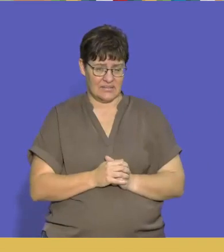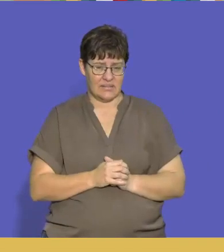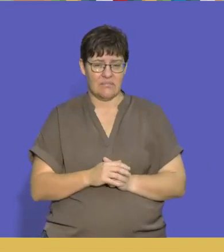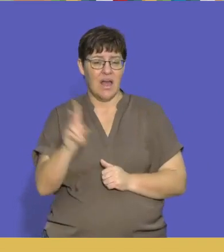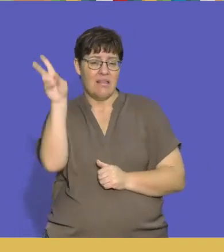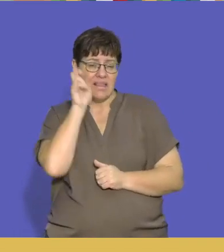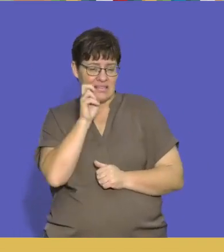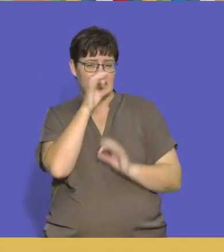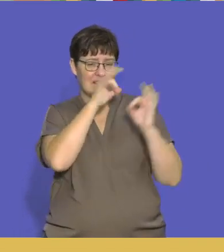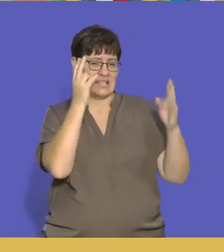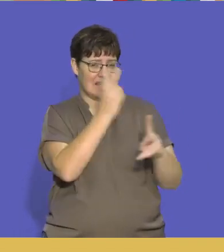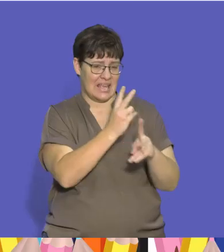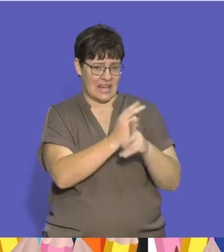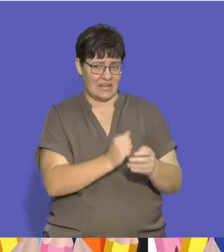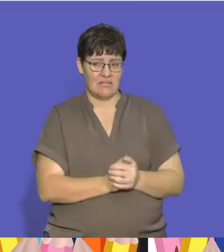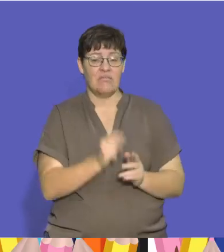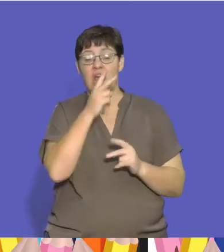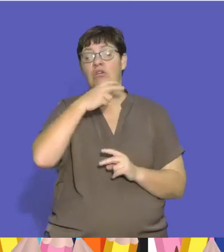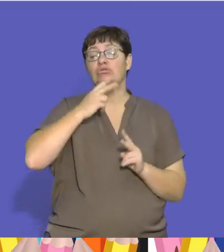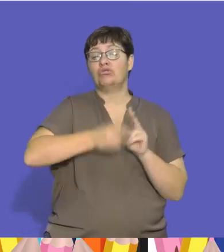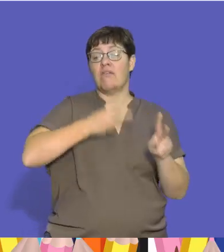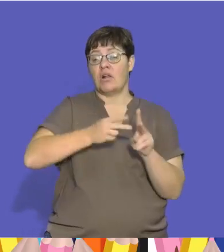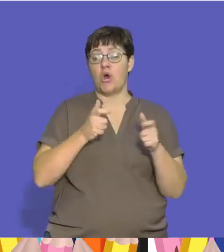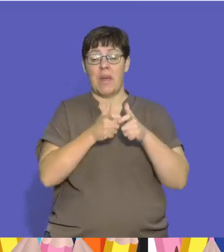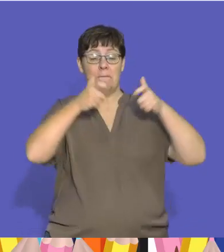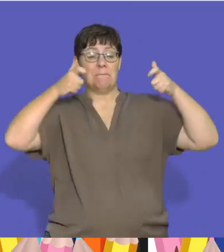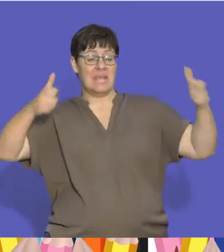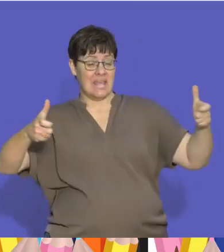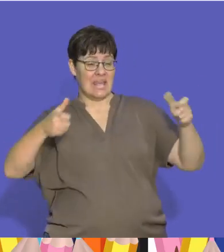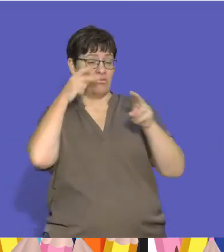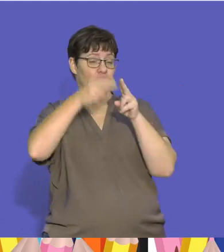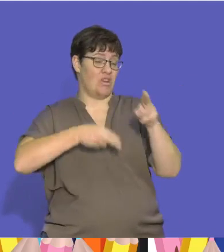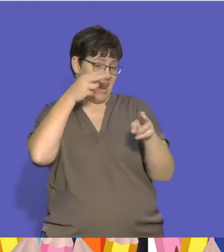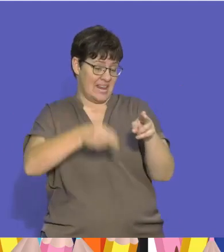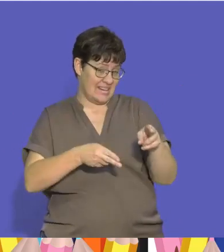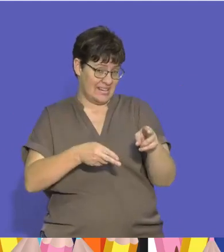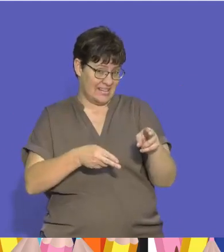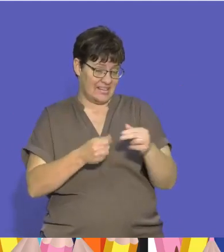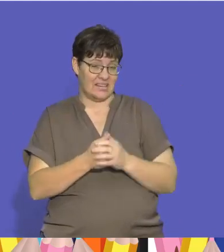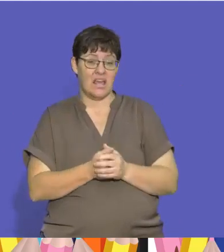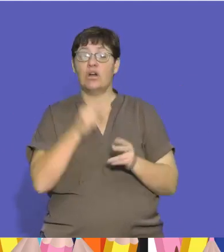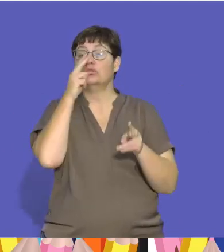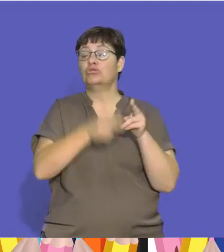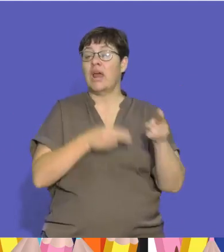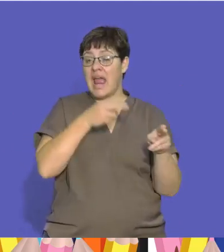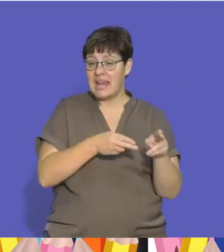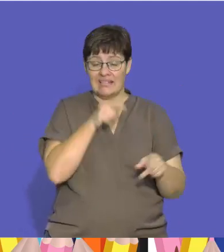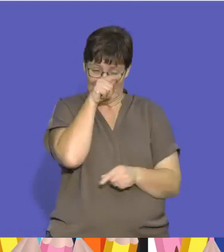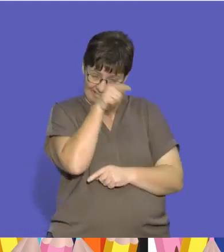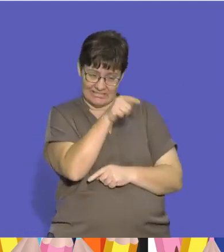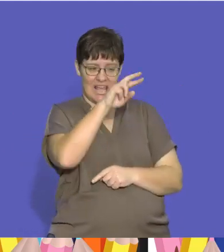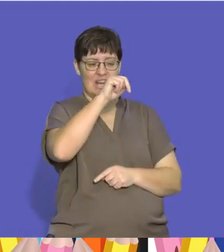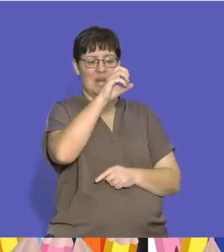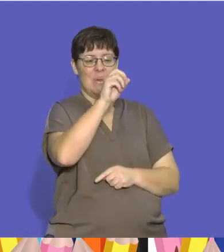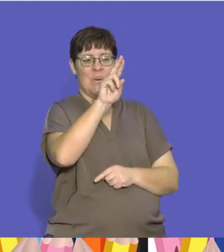to the sentence again. They traveled on a big train. Say, train is the